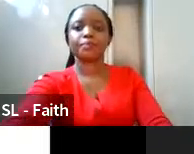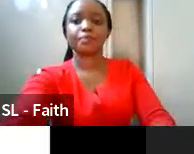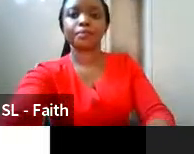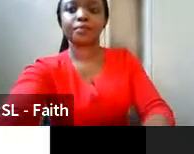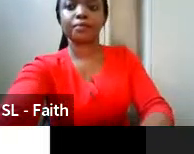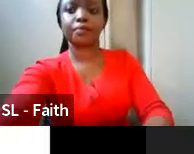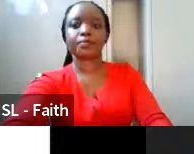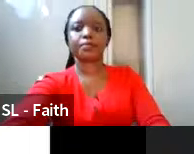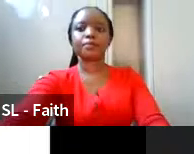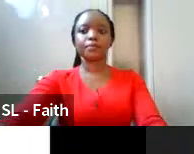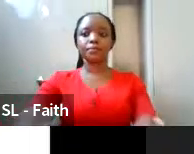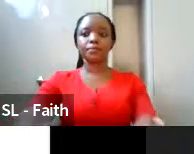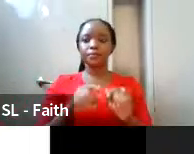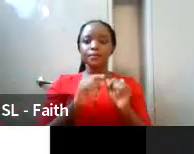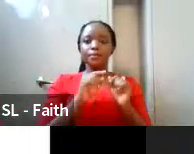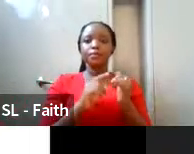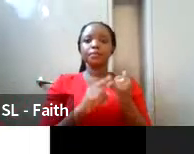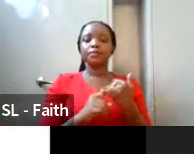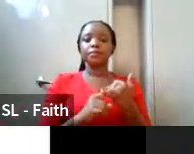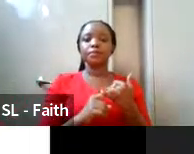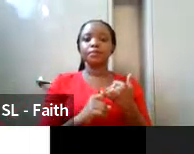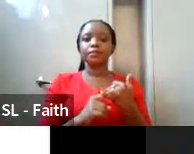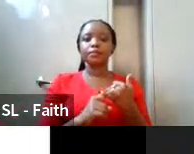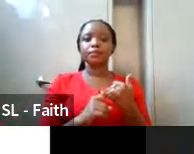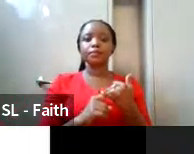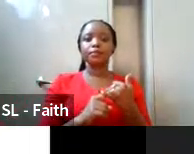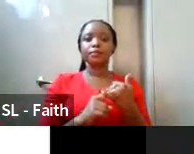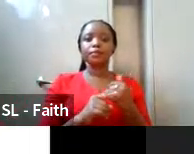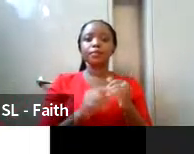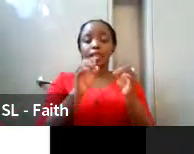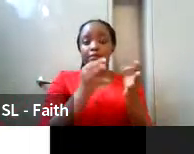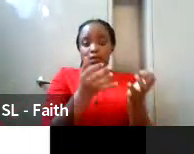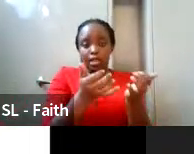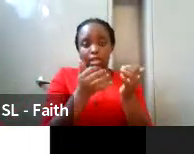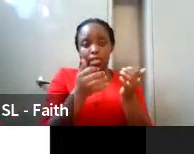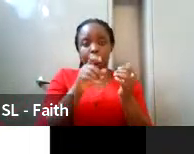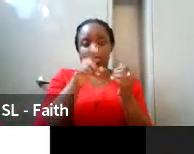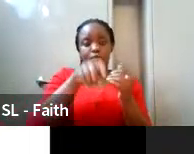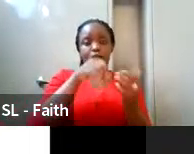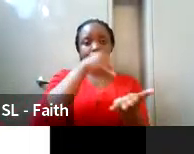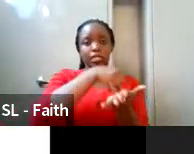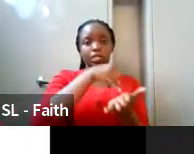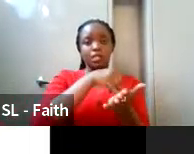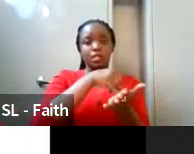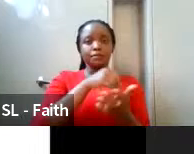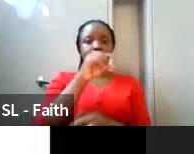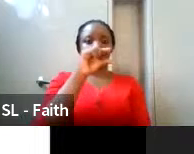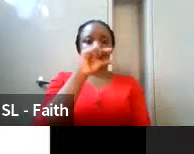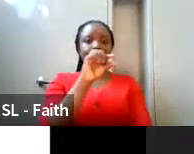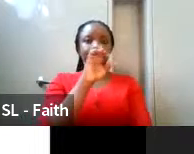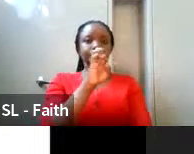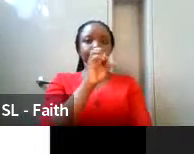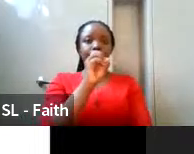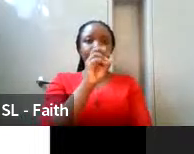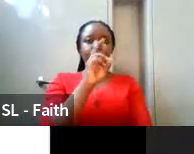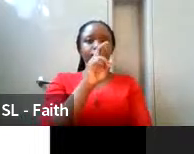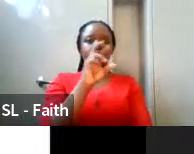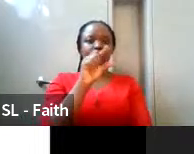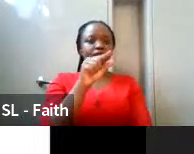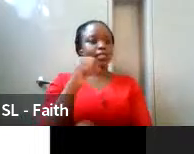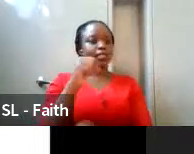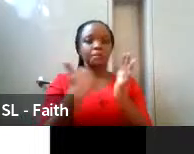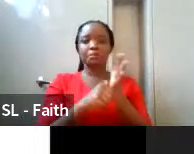invoice the you'll same month, then it's a case where he needs to. Georgina, can you check your audio, please?